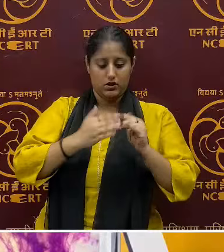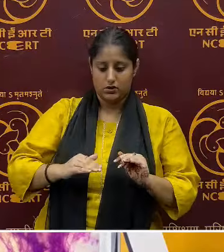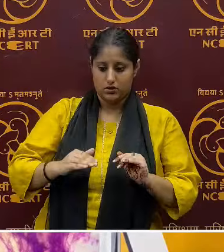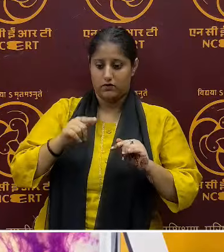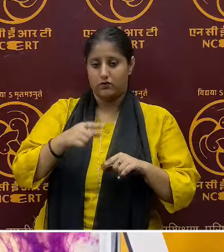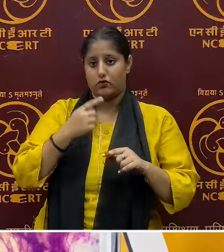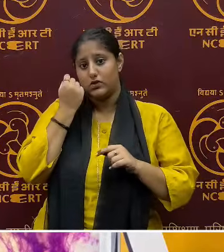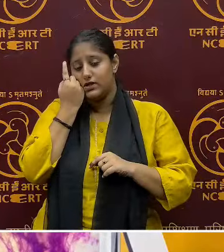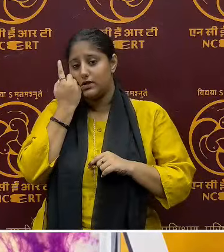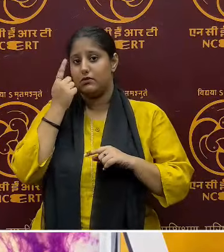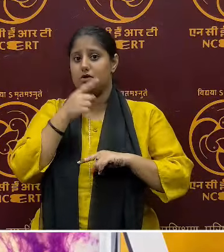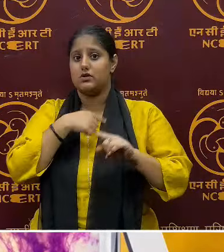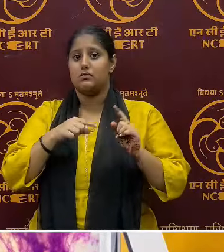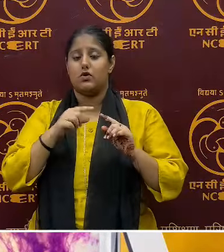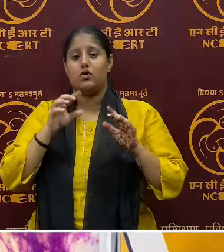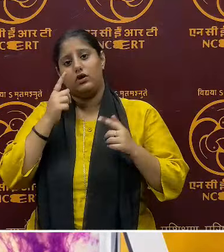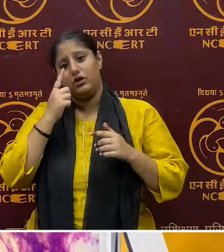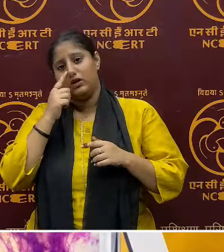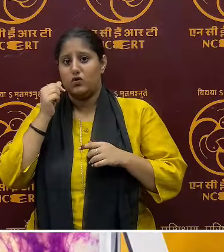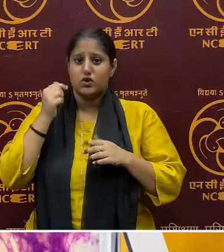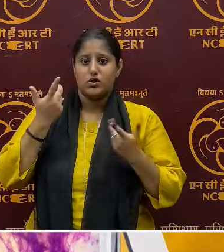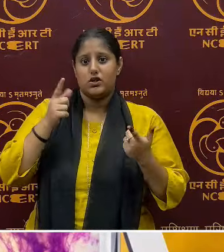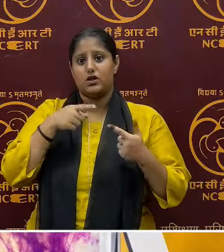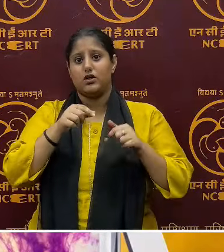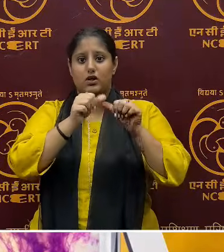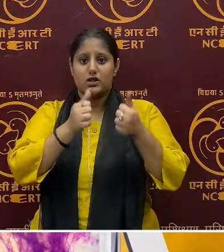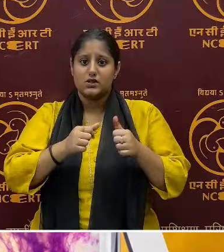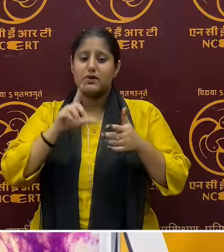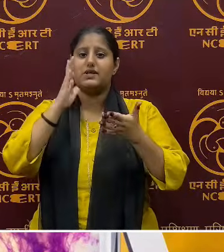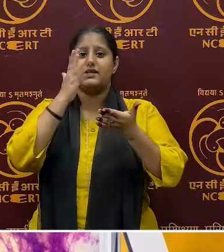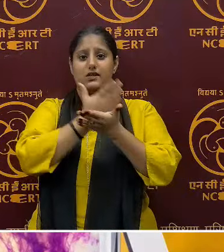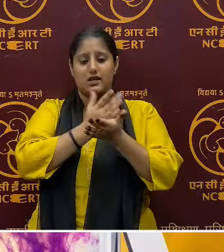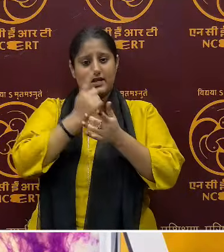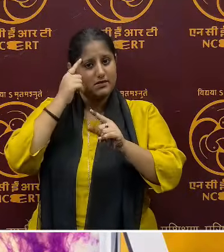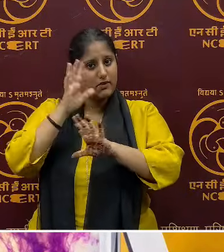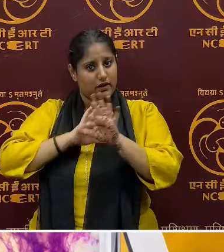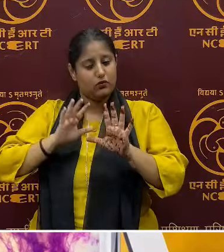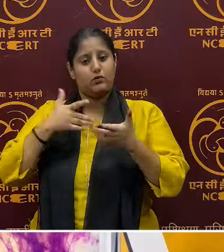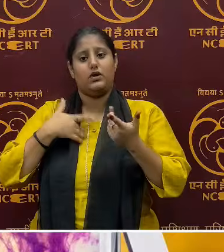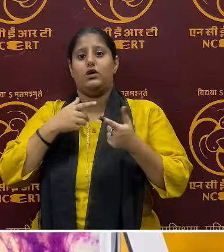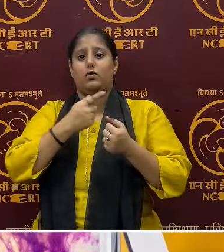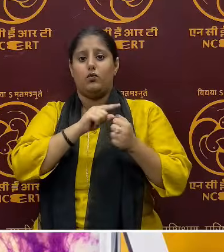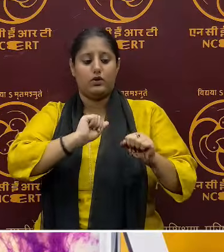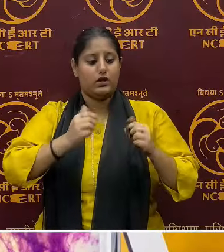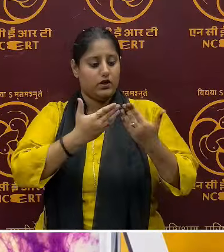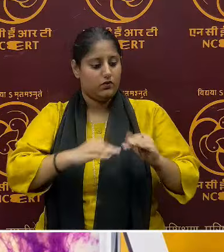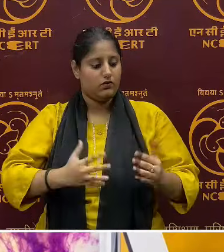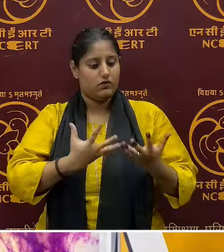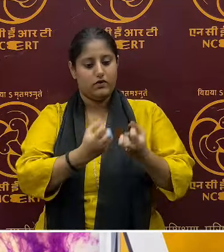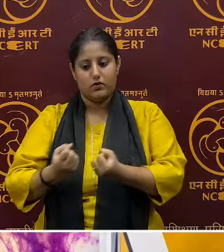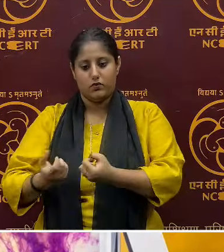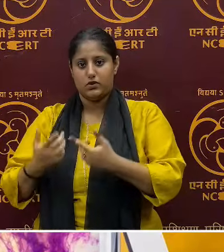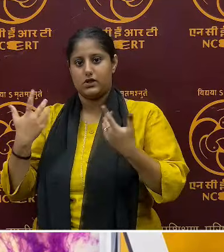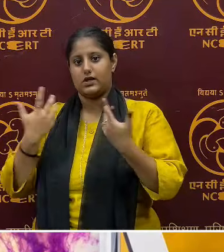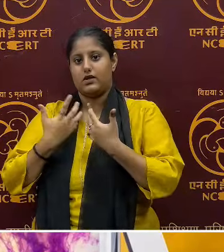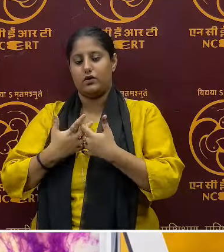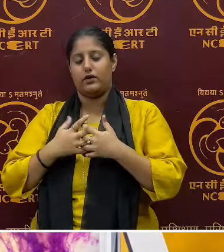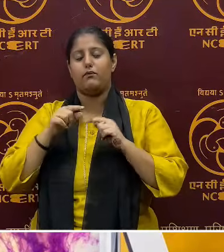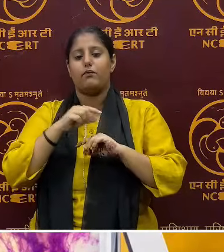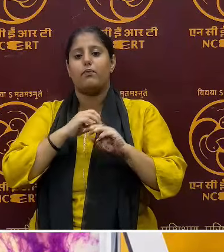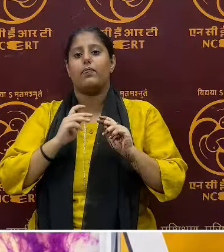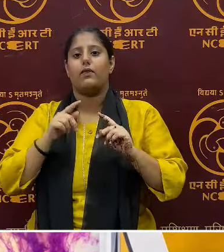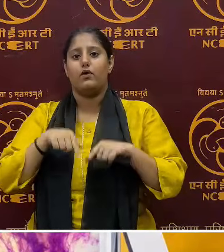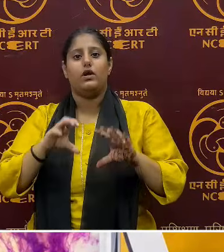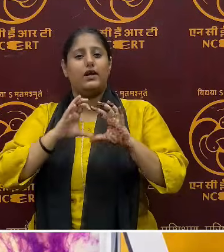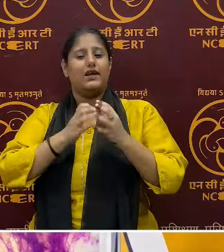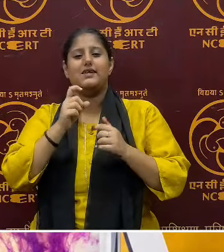of understanding, and then she or he can customize the lesson plan as per the requirements of the child. Now, ma'am, suppose this is for